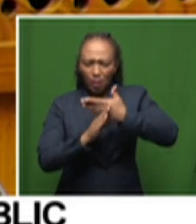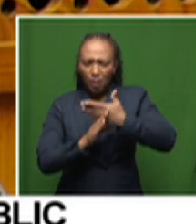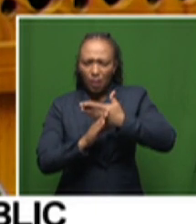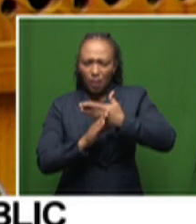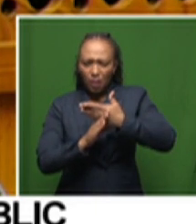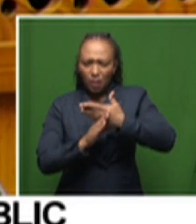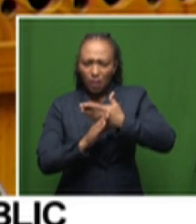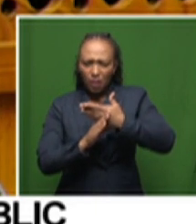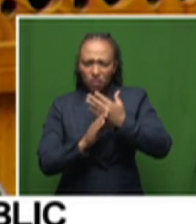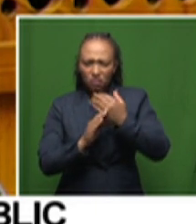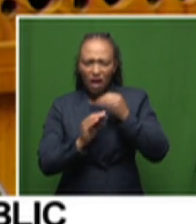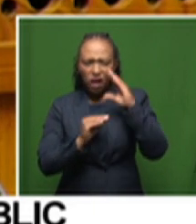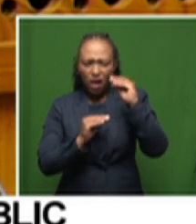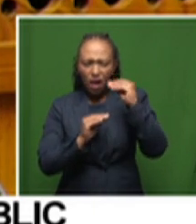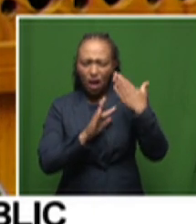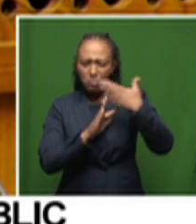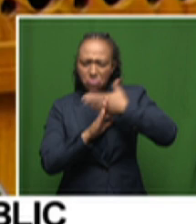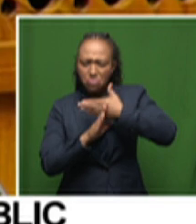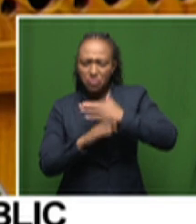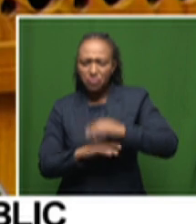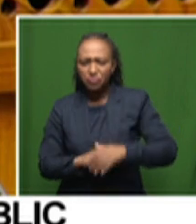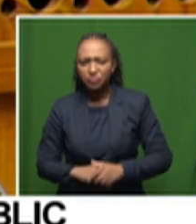pension fund coverage.